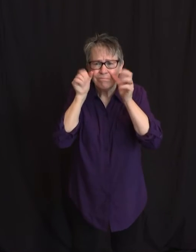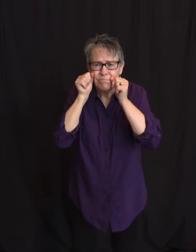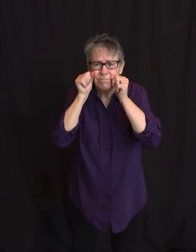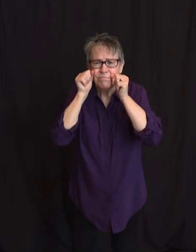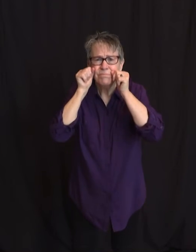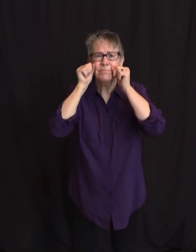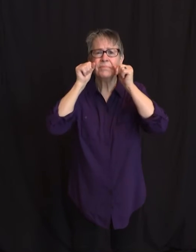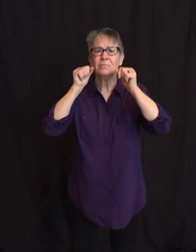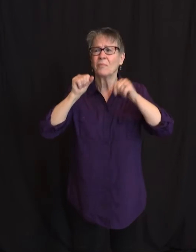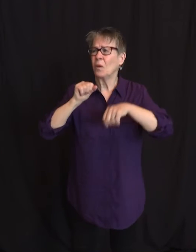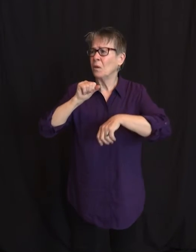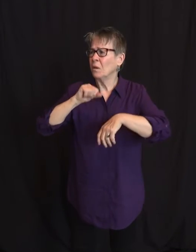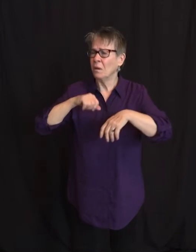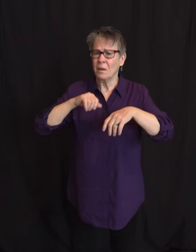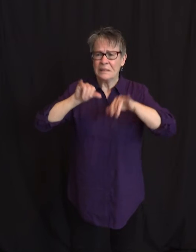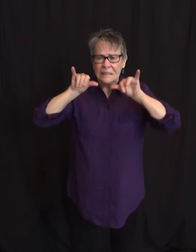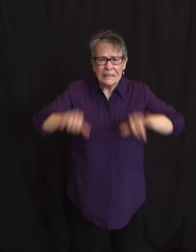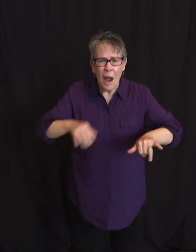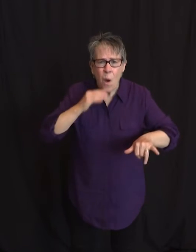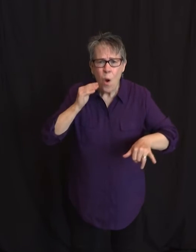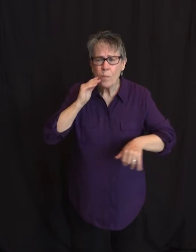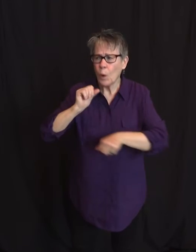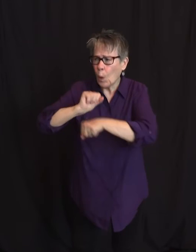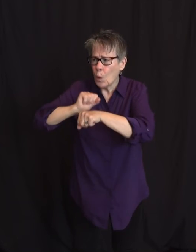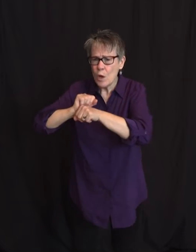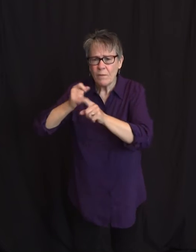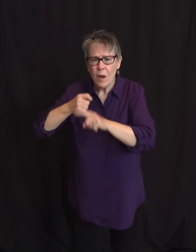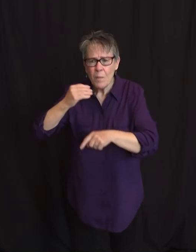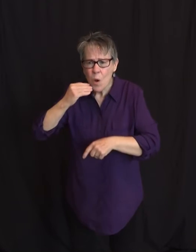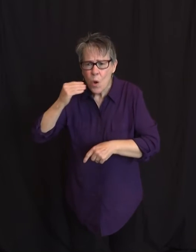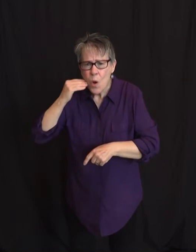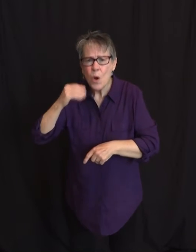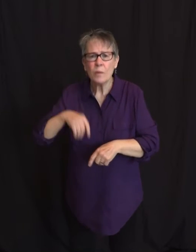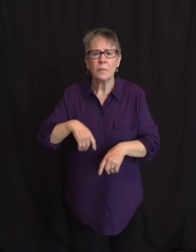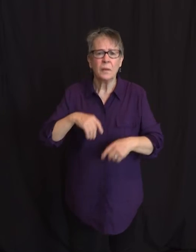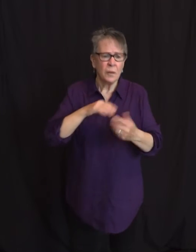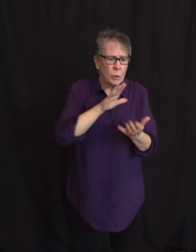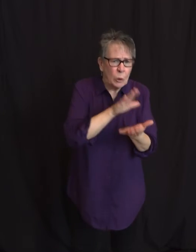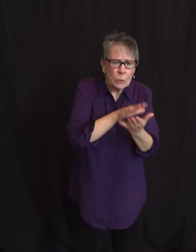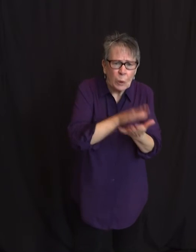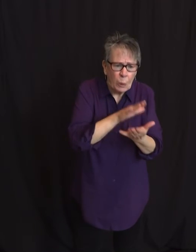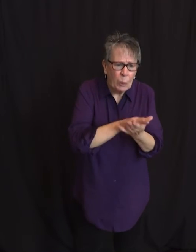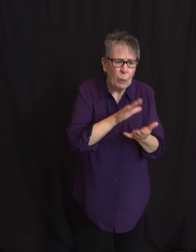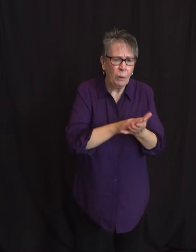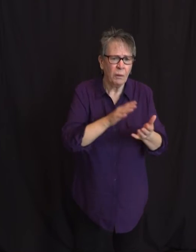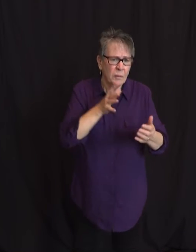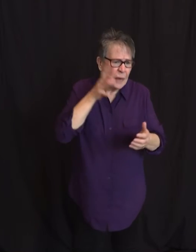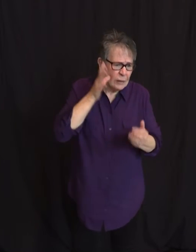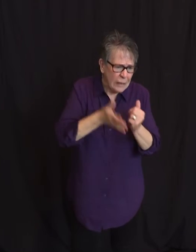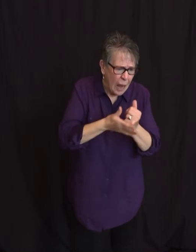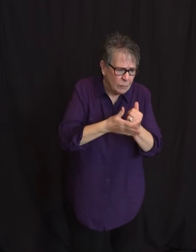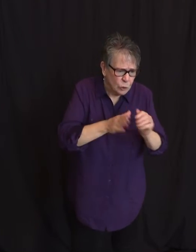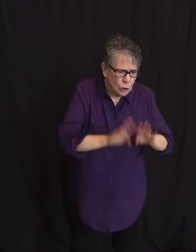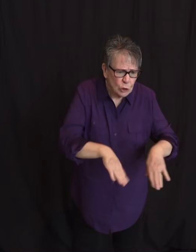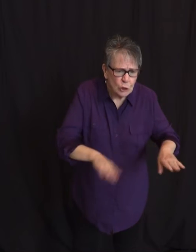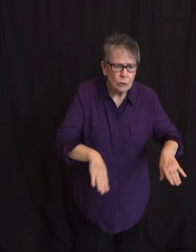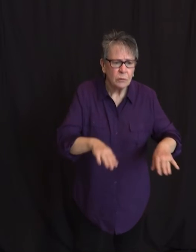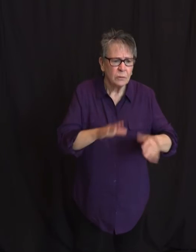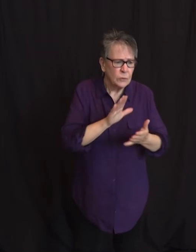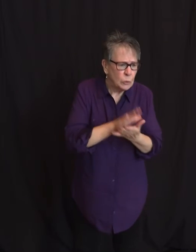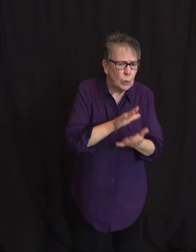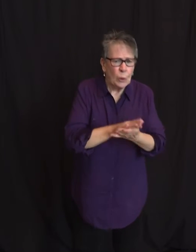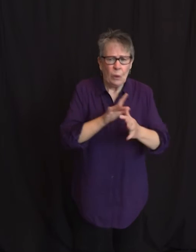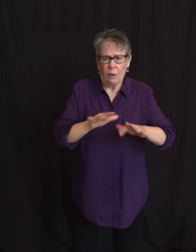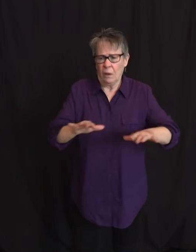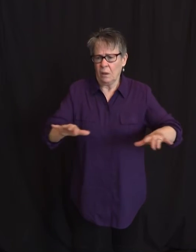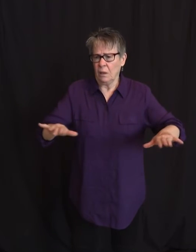they've schooled from home. You look at the polling results, you've got an overwhelming amount of people who actually believe